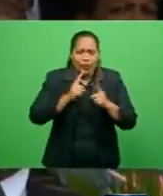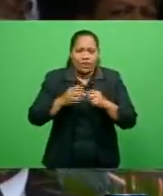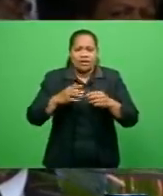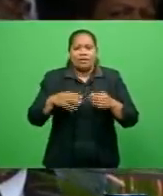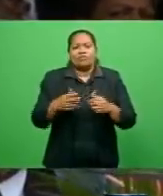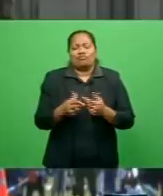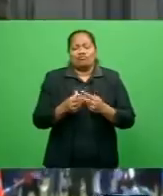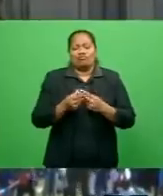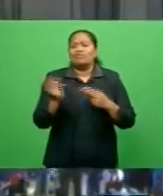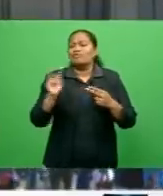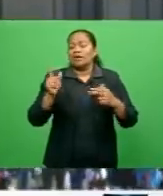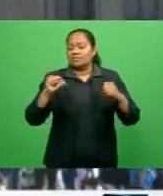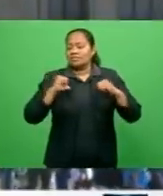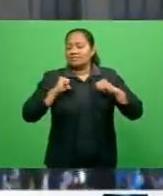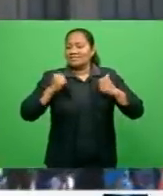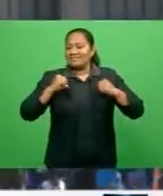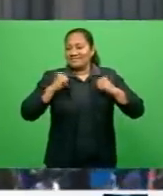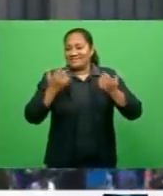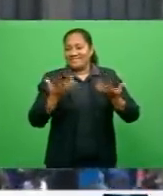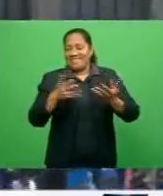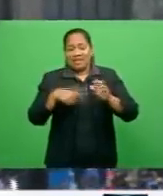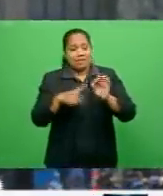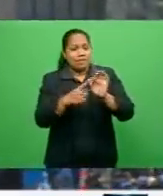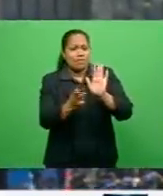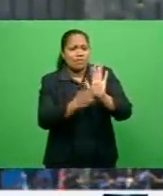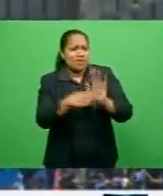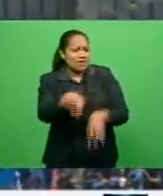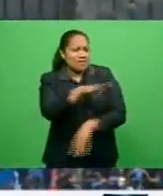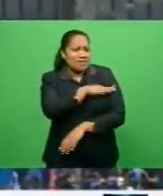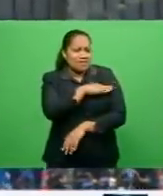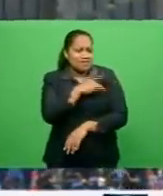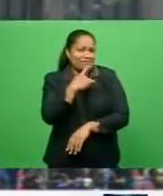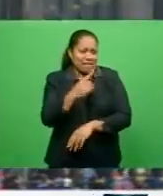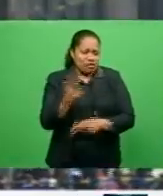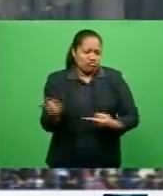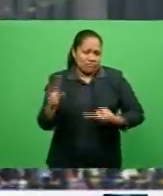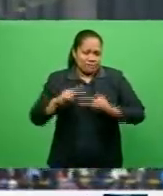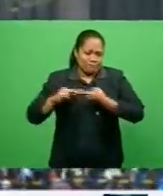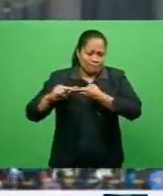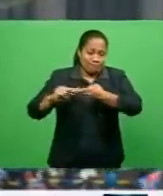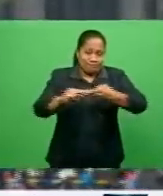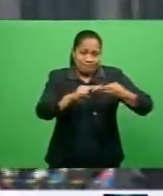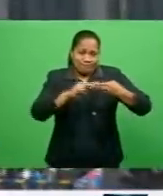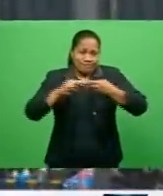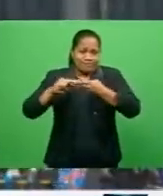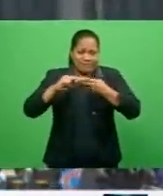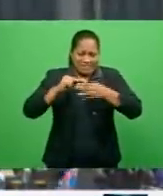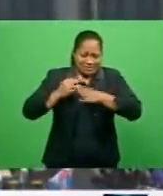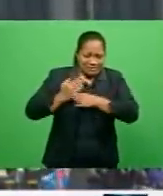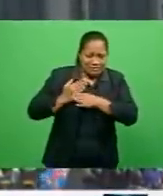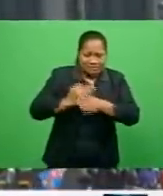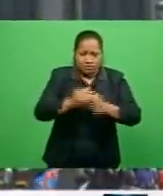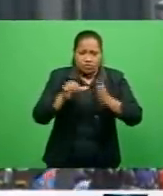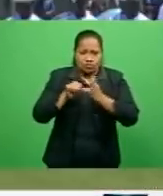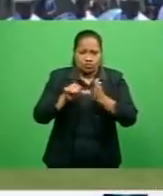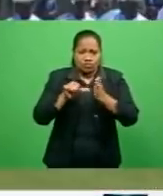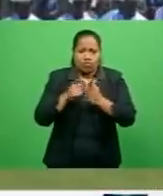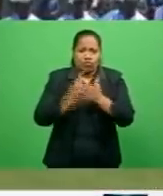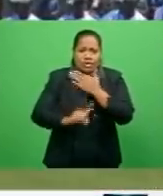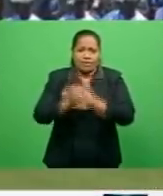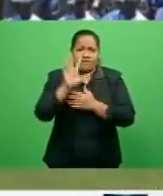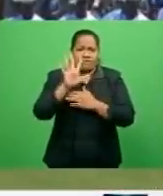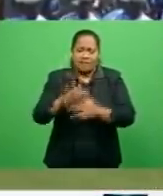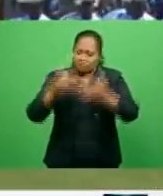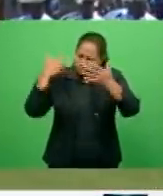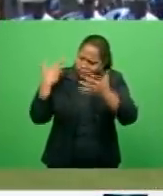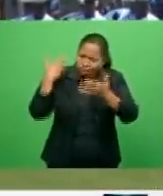with pride. The Prime Minister says unity and hard work has seen Fiji grow dramatically in the past 5 decades. Sharing a